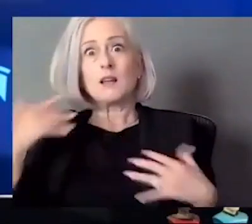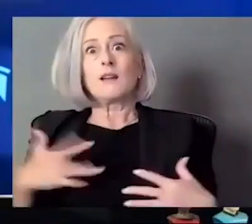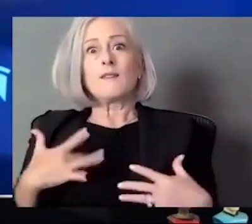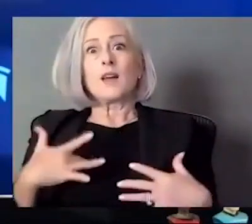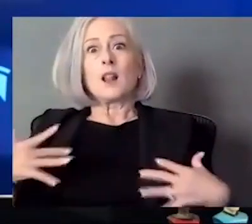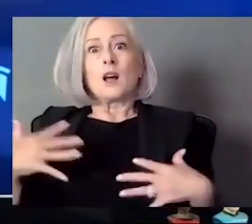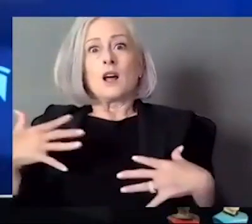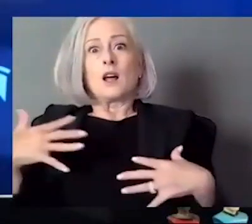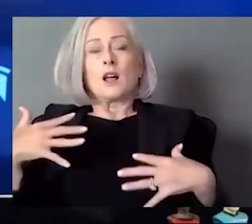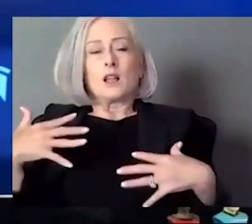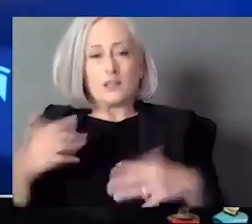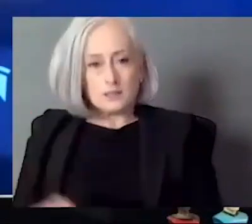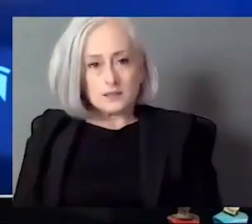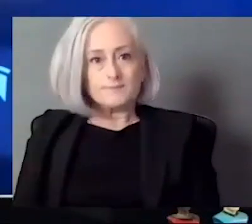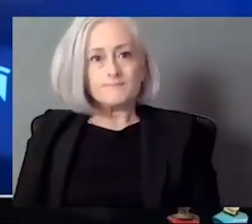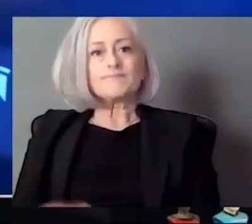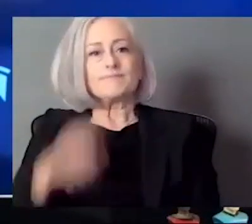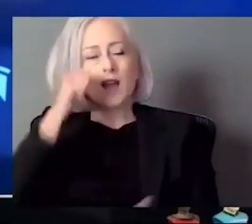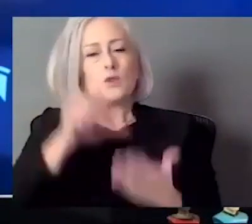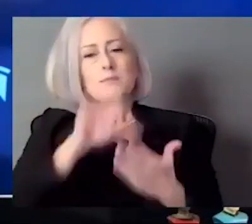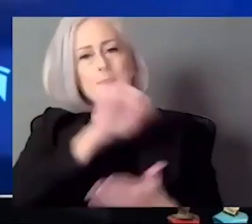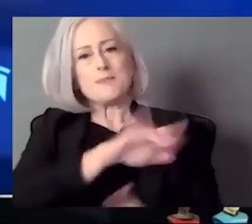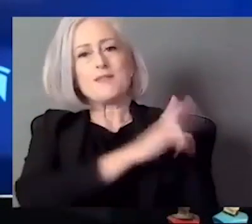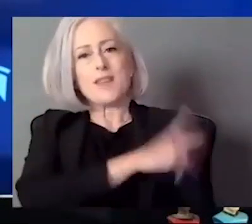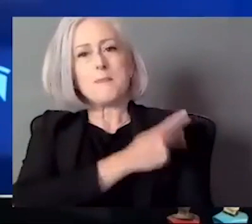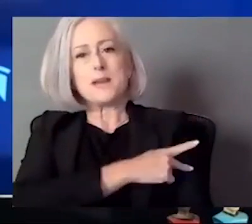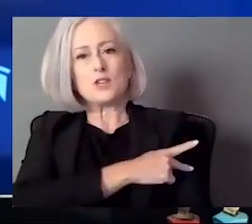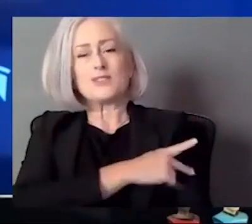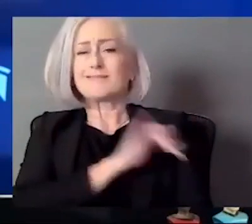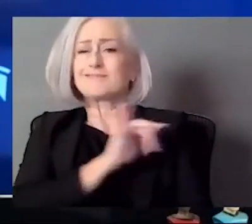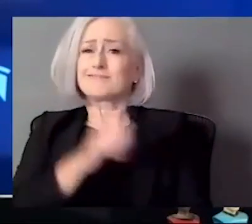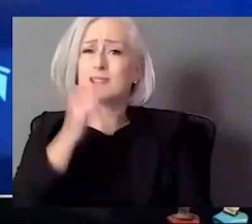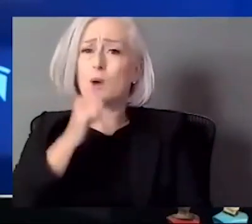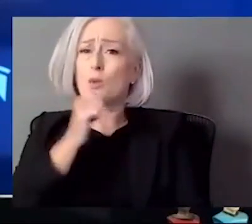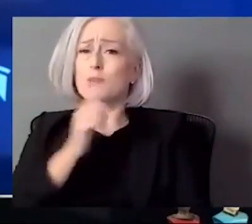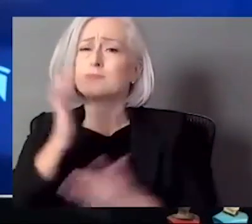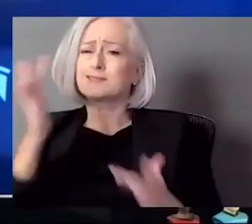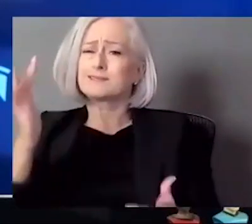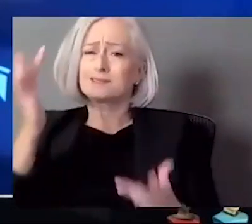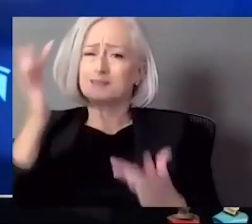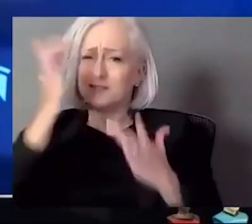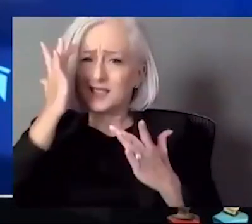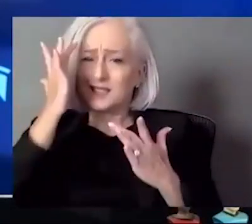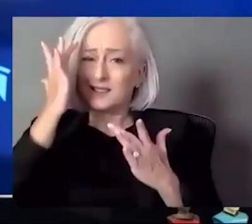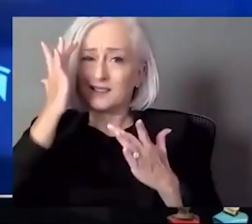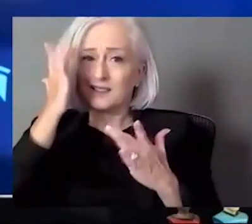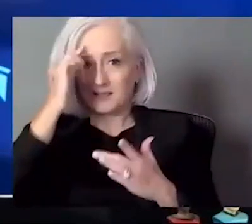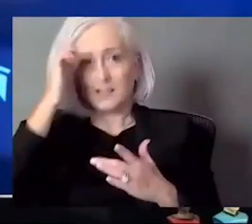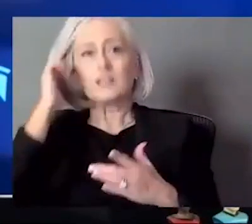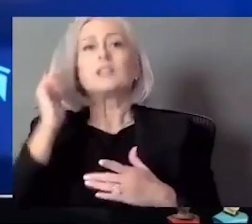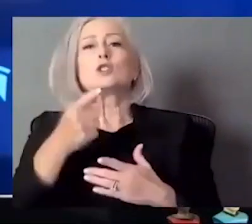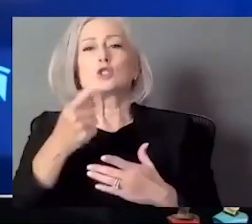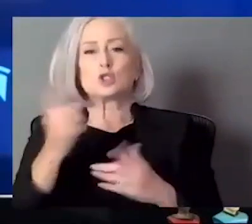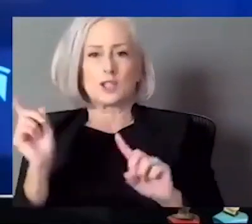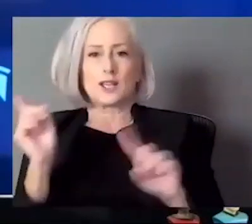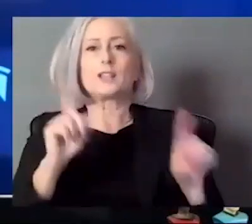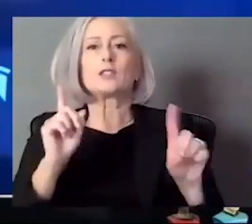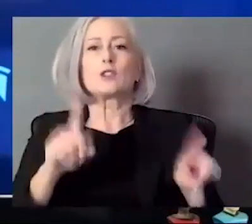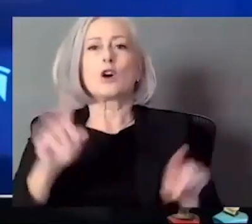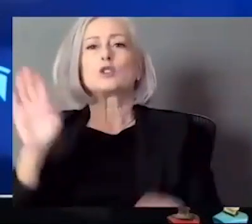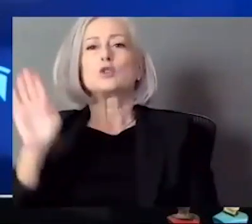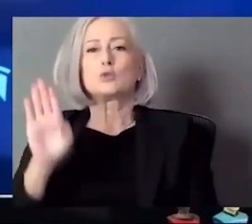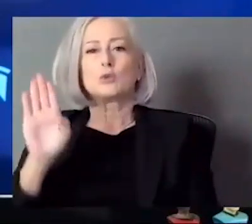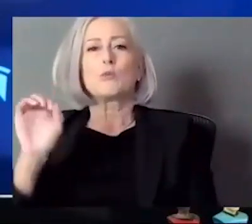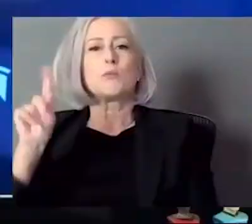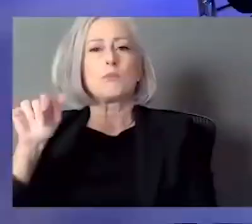did well, but she was sick. Yeah. And she had been at one of the biotech conferences out in Boston, which turned out to be a super spreader. Yeah,